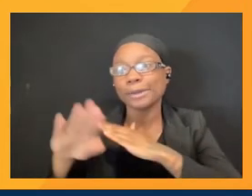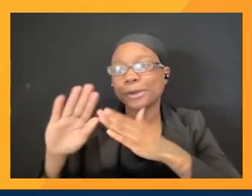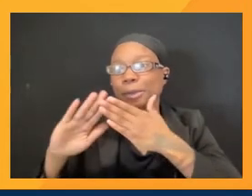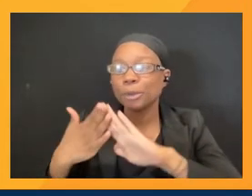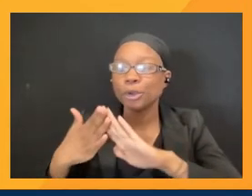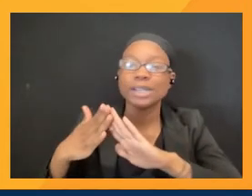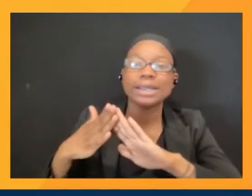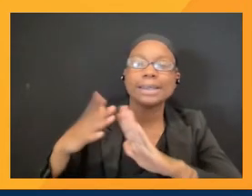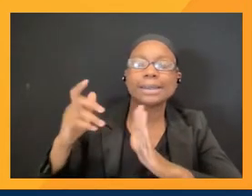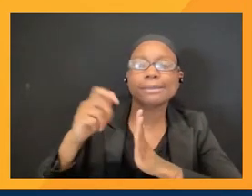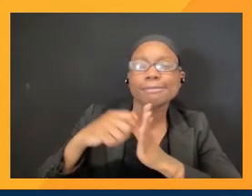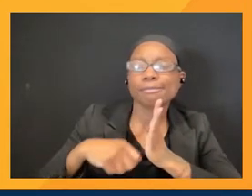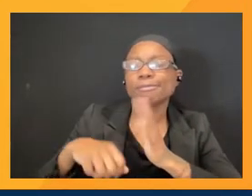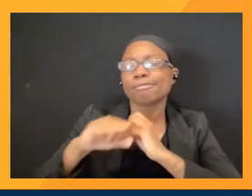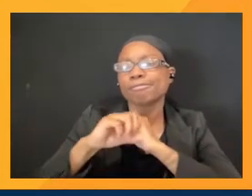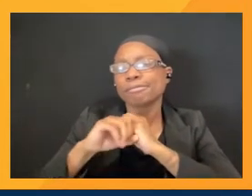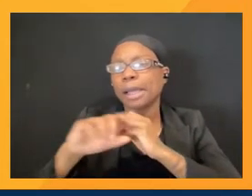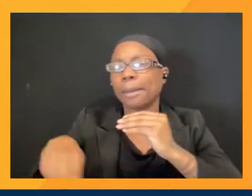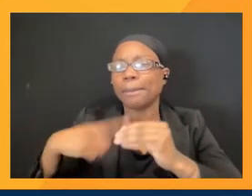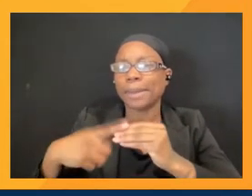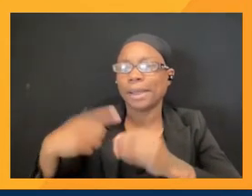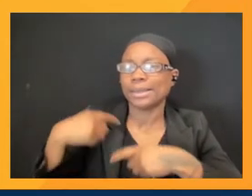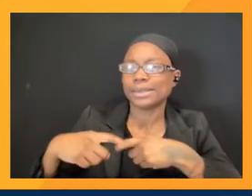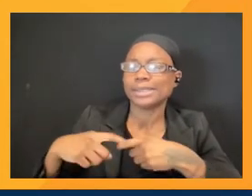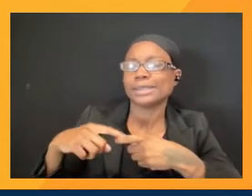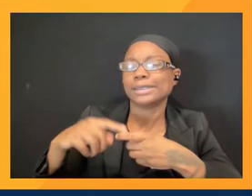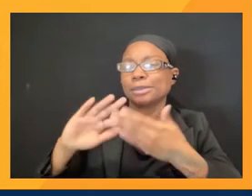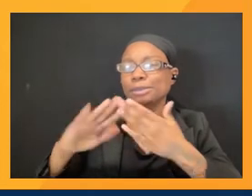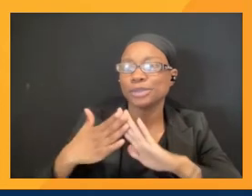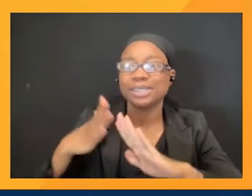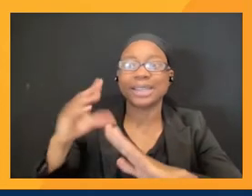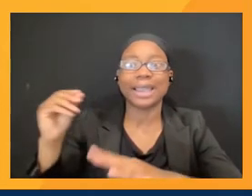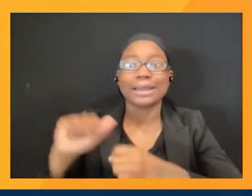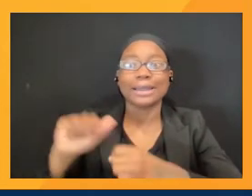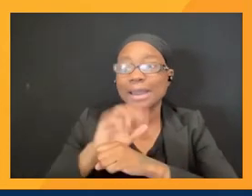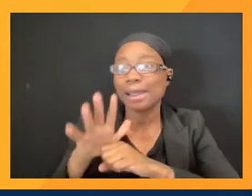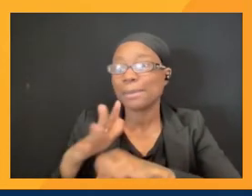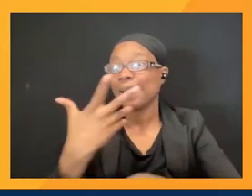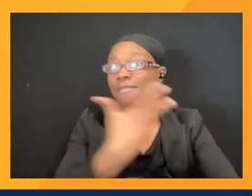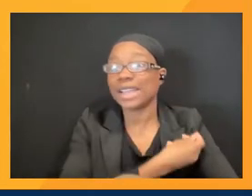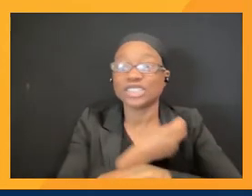protect undocumented Latino workers as we look to this economic recovery?